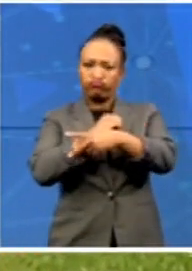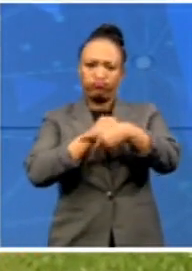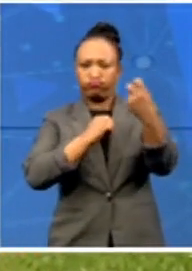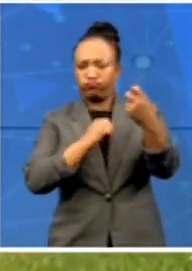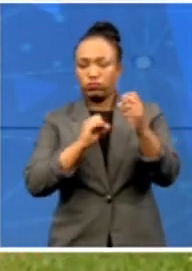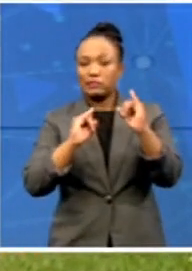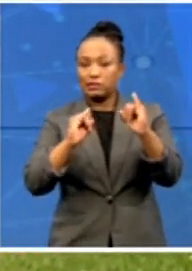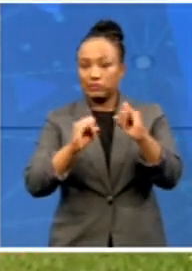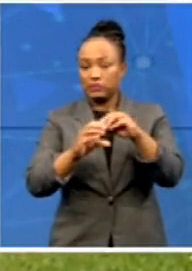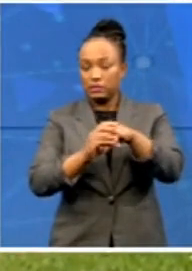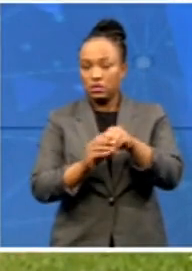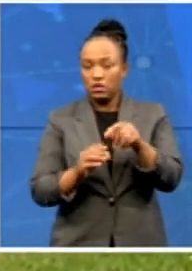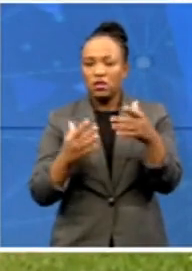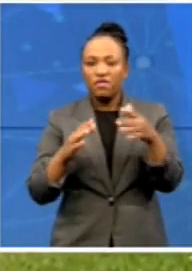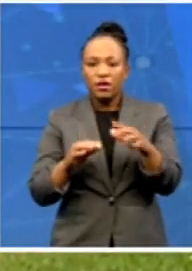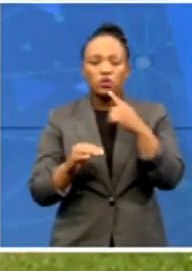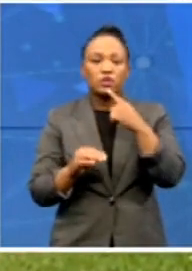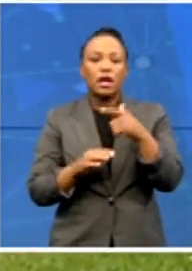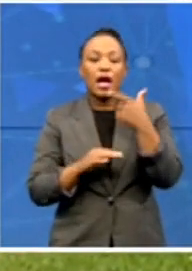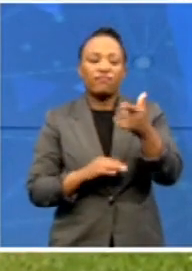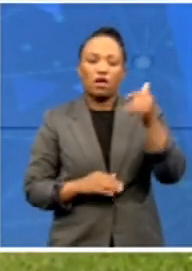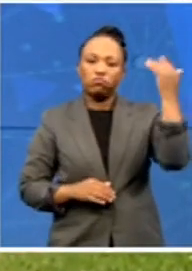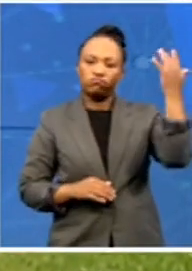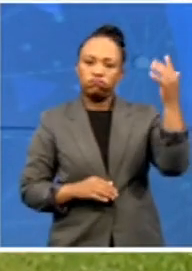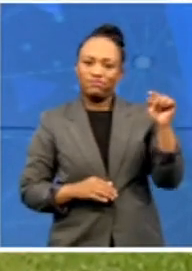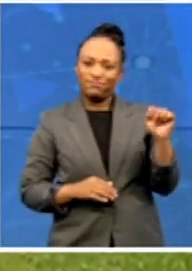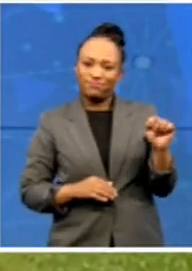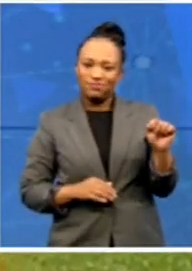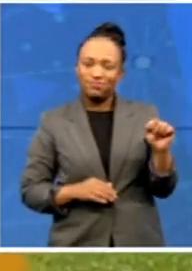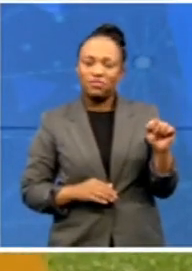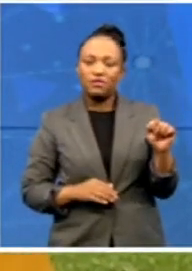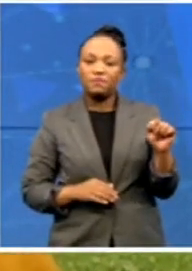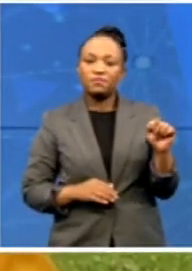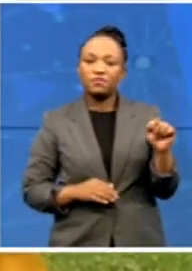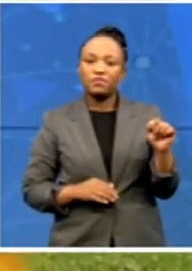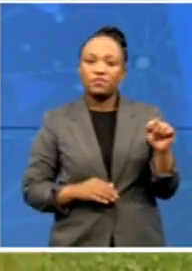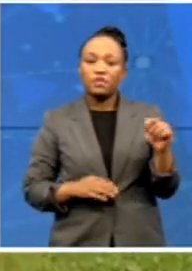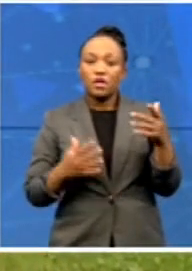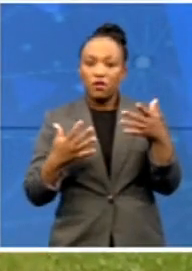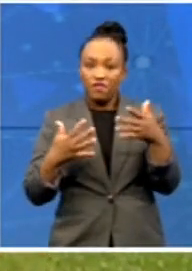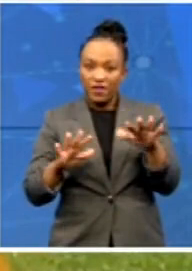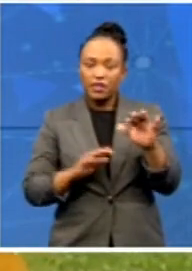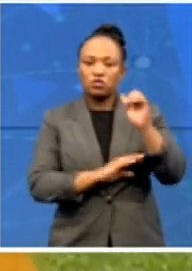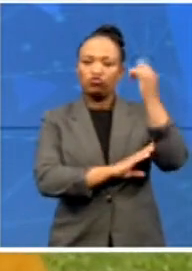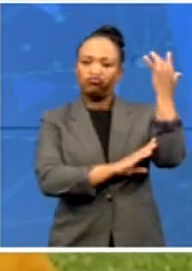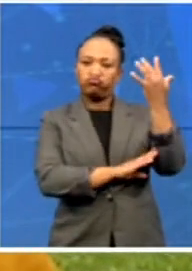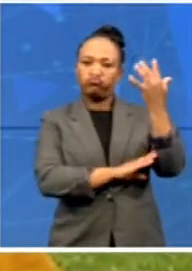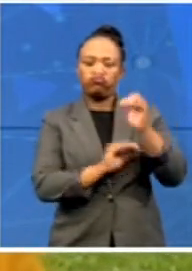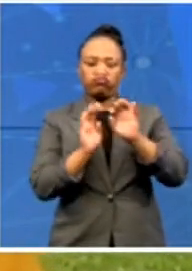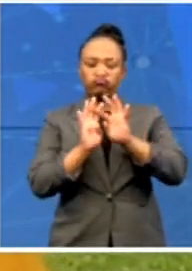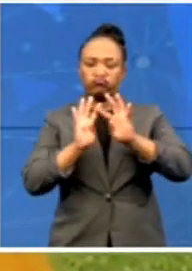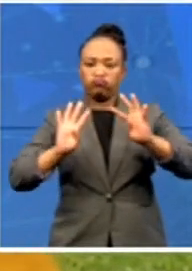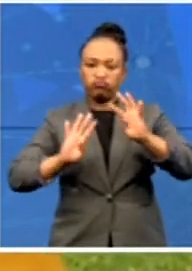briefing, just after this, just after he addresses these people, he will have a briefing with